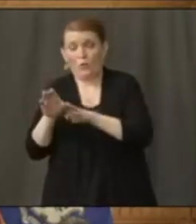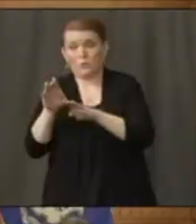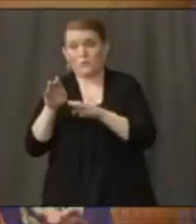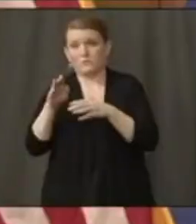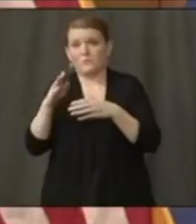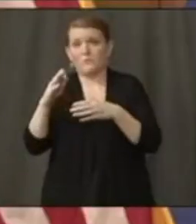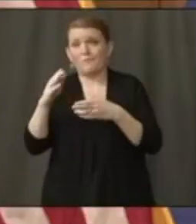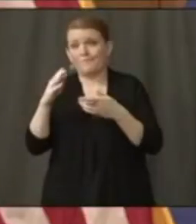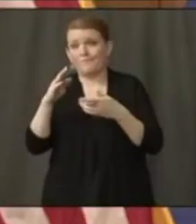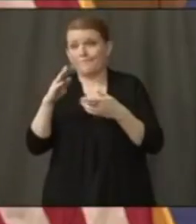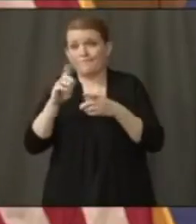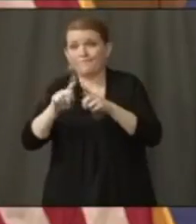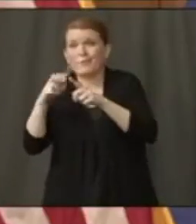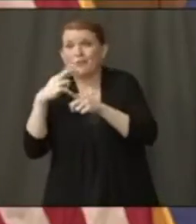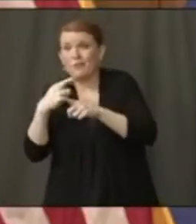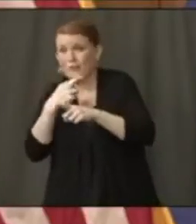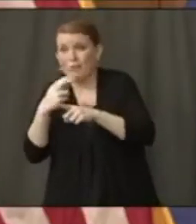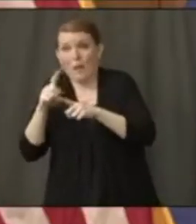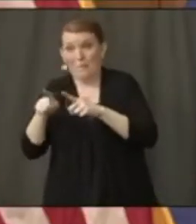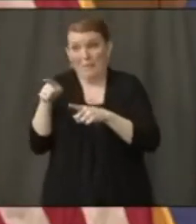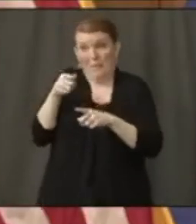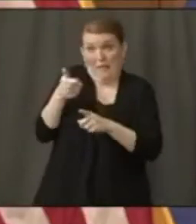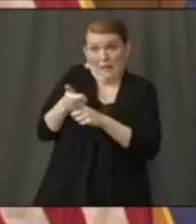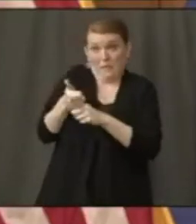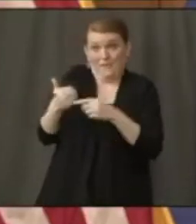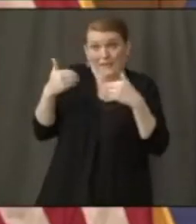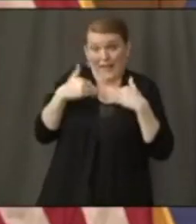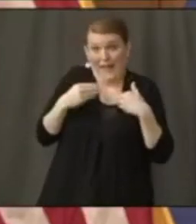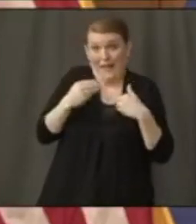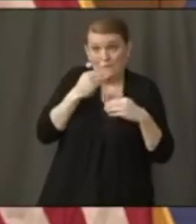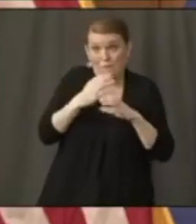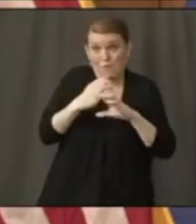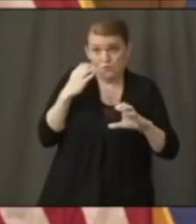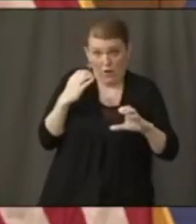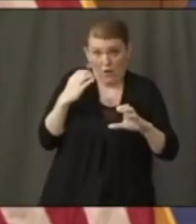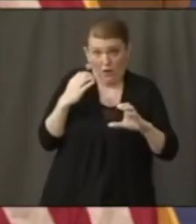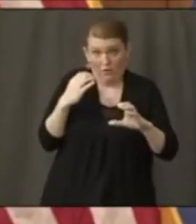The answer is yes. We wanted to make sure that